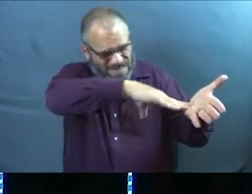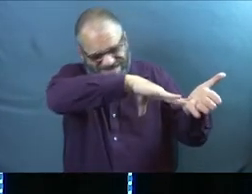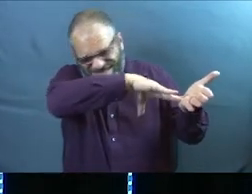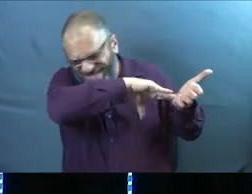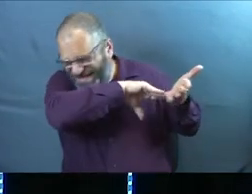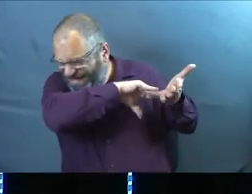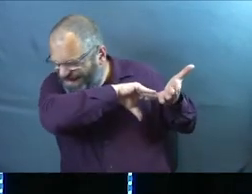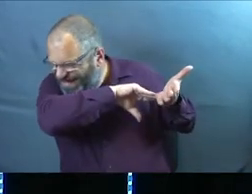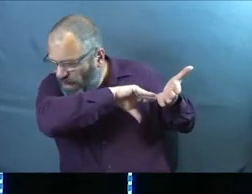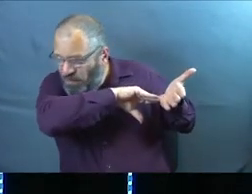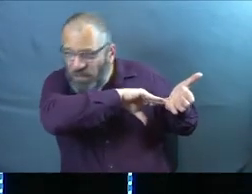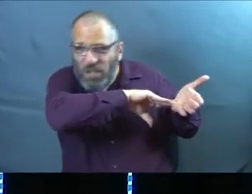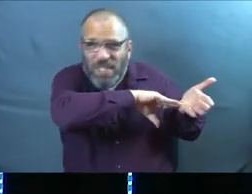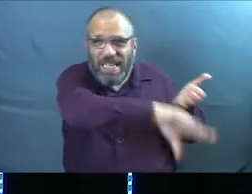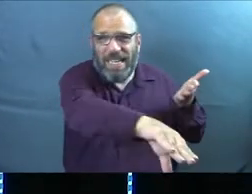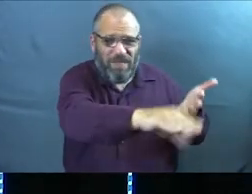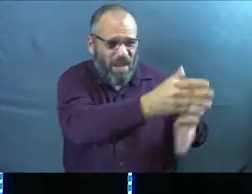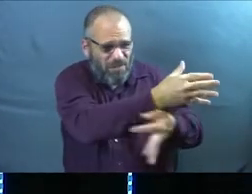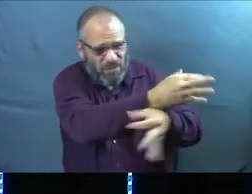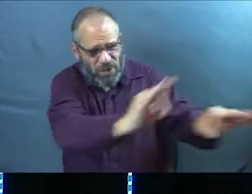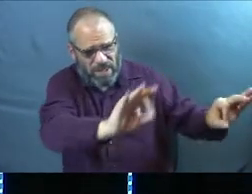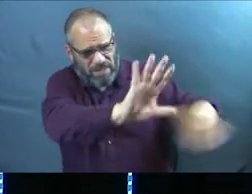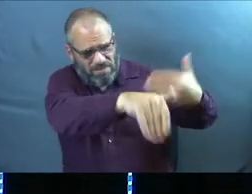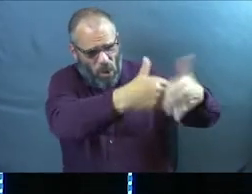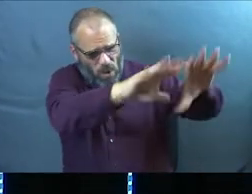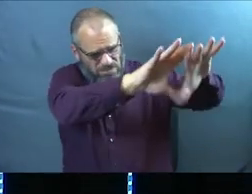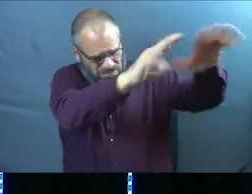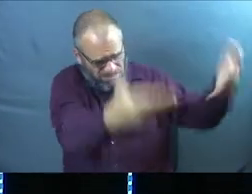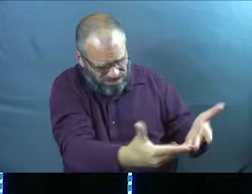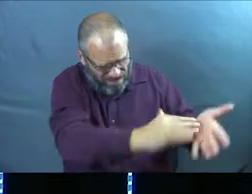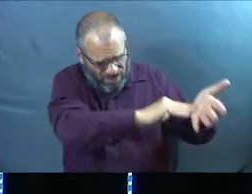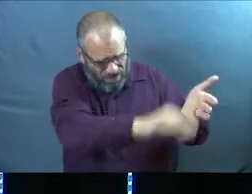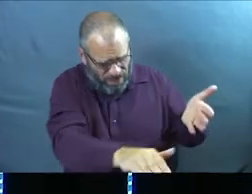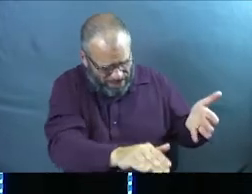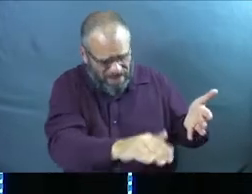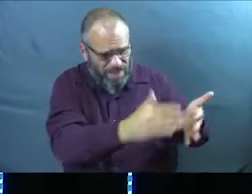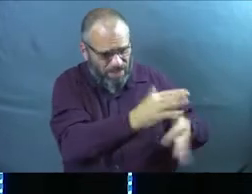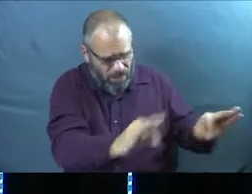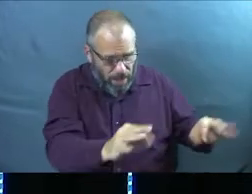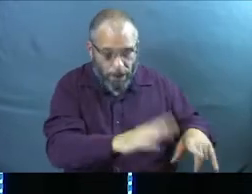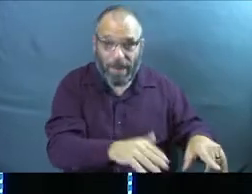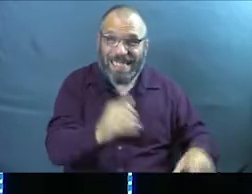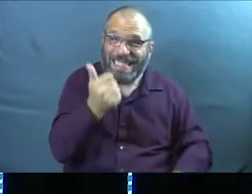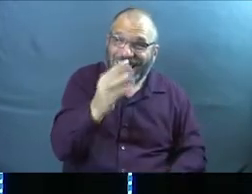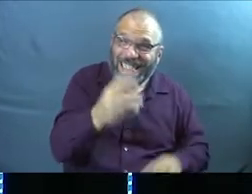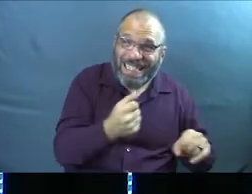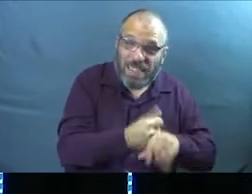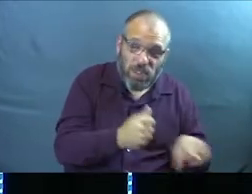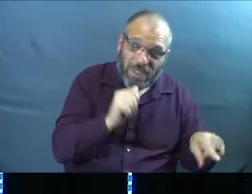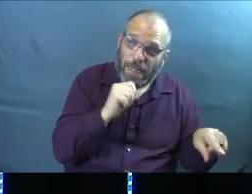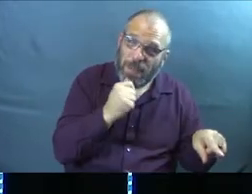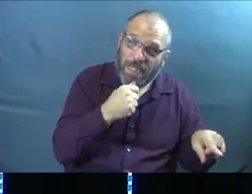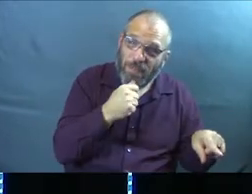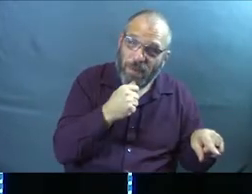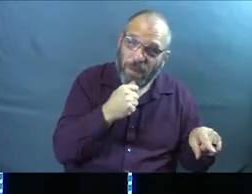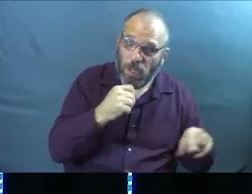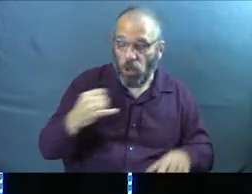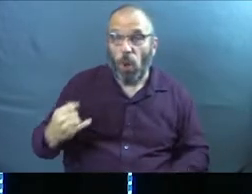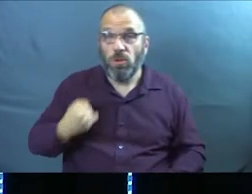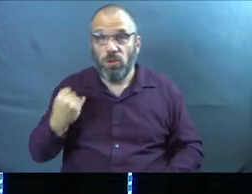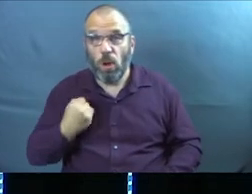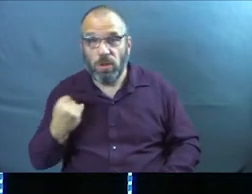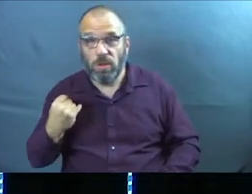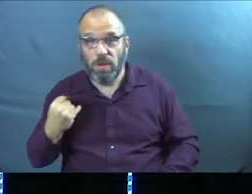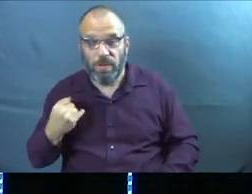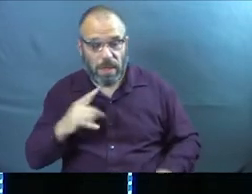I wanted you to be free all this time. And instead, you've been suffering for 16 years. So here's what he says to